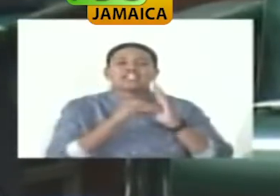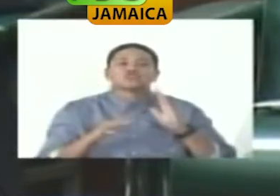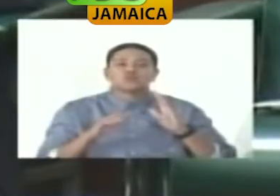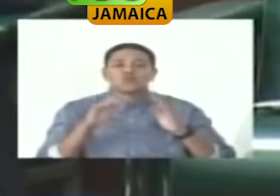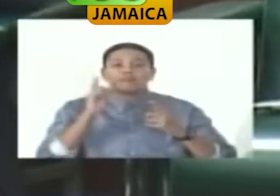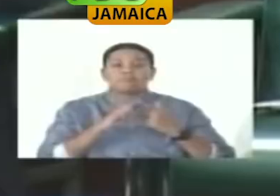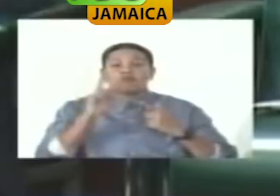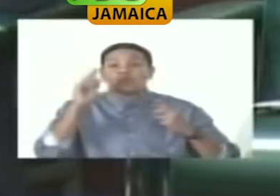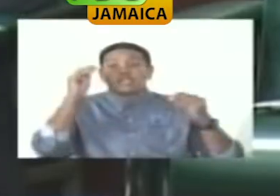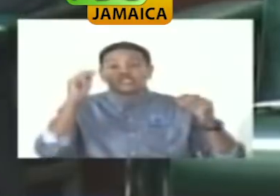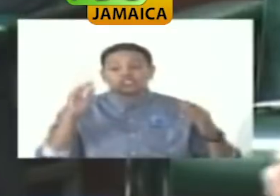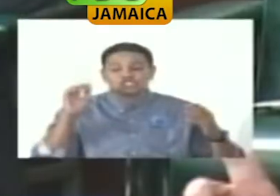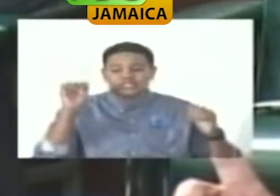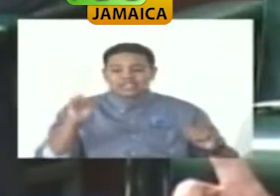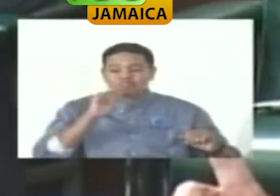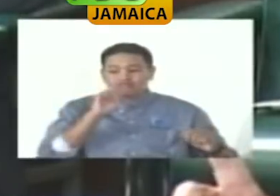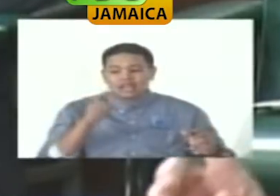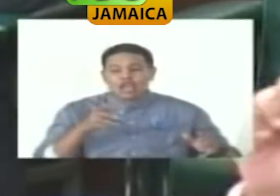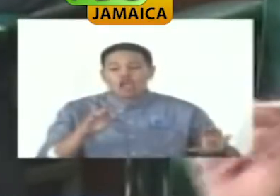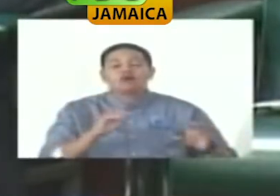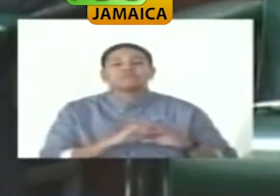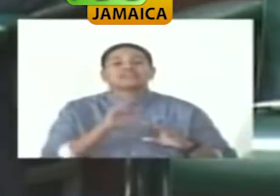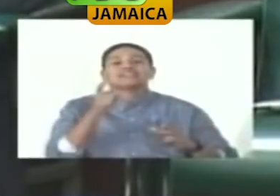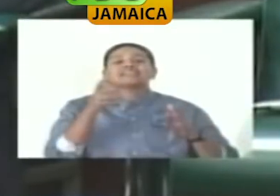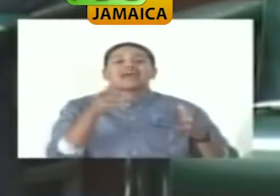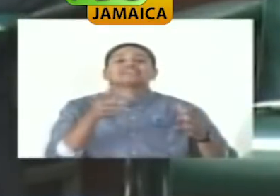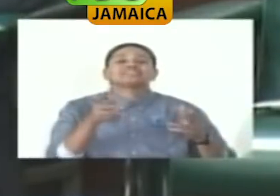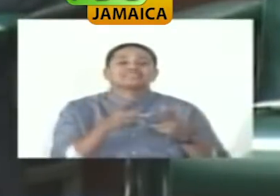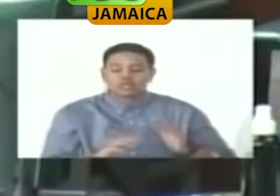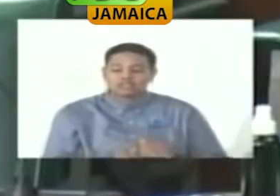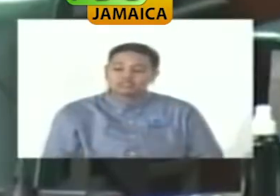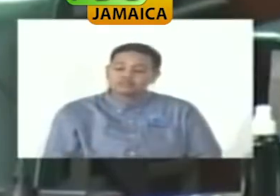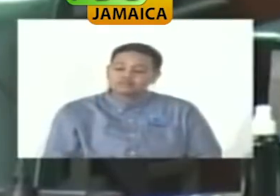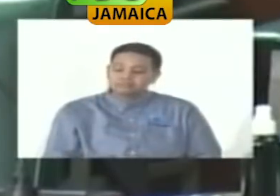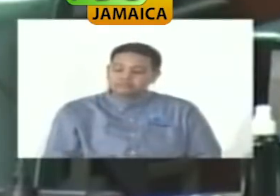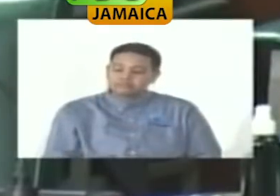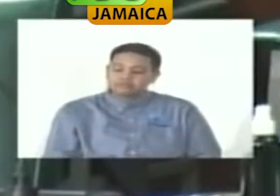and a teacher that can be accommodated in the existing facilities.